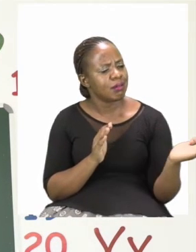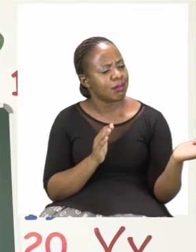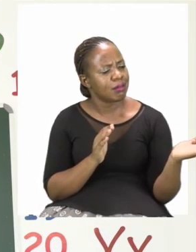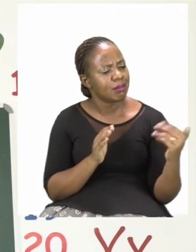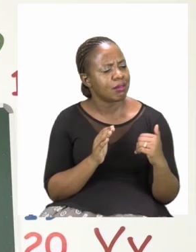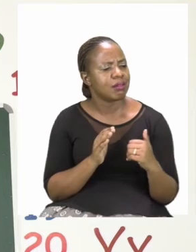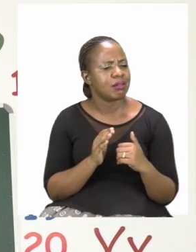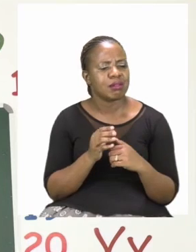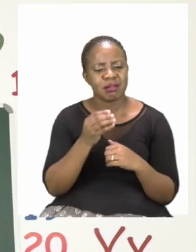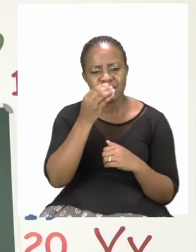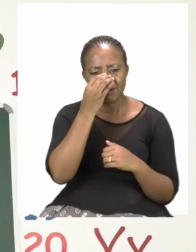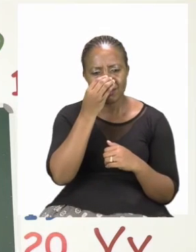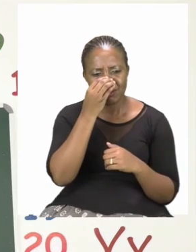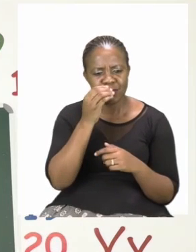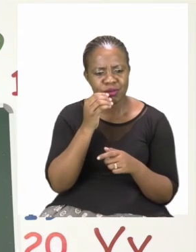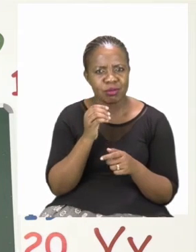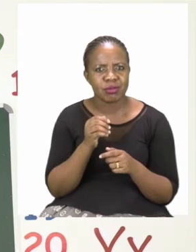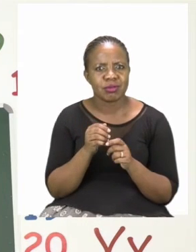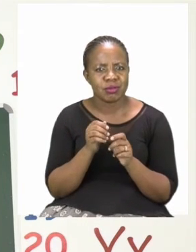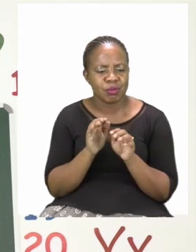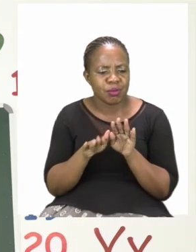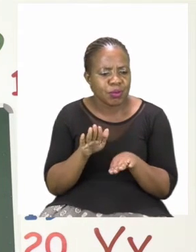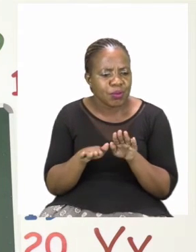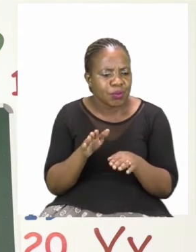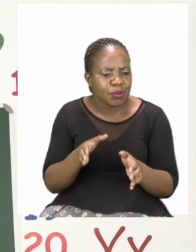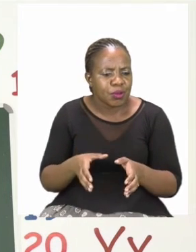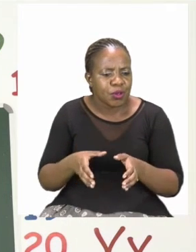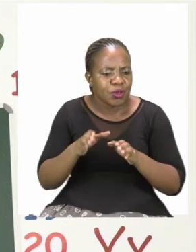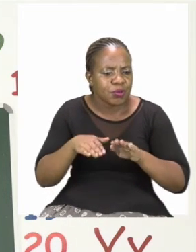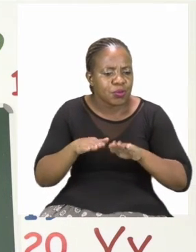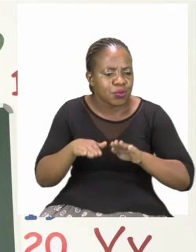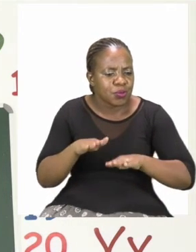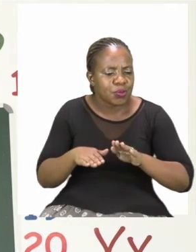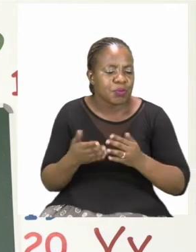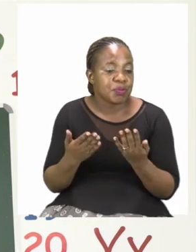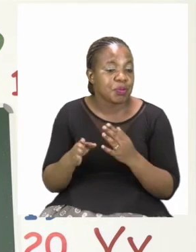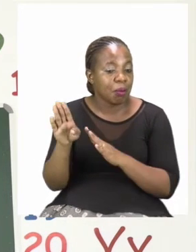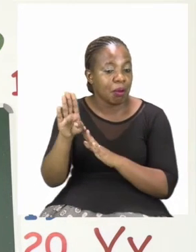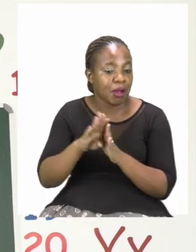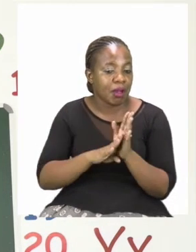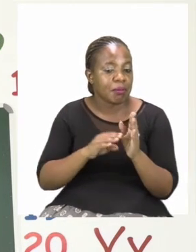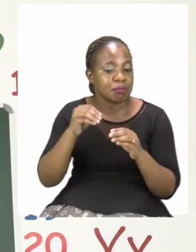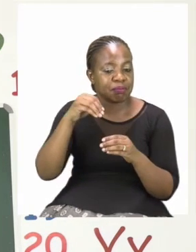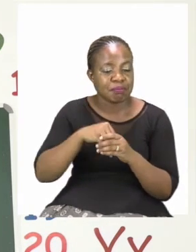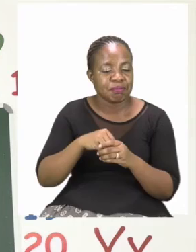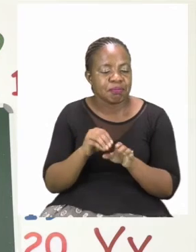drum. I want to see if he's going to come and join us.